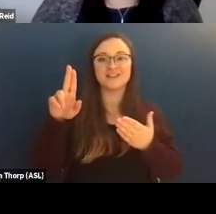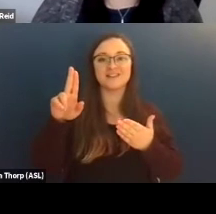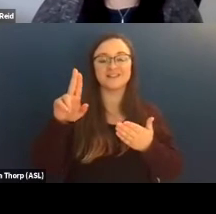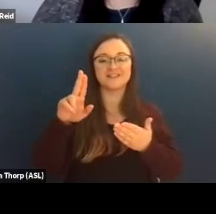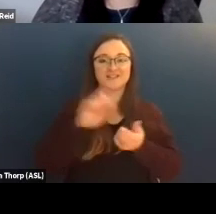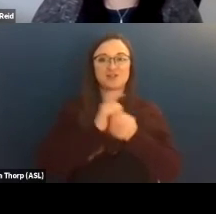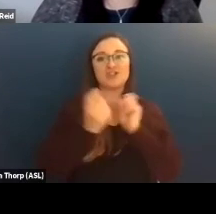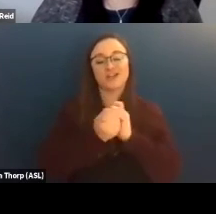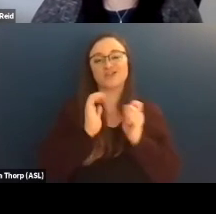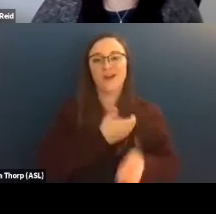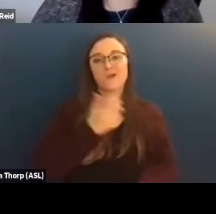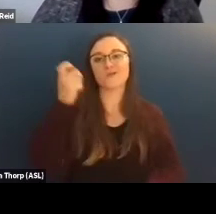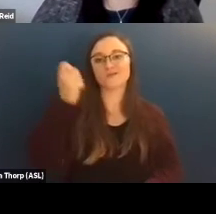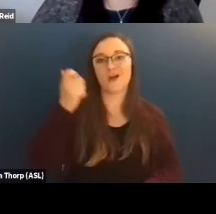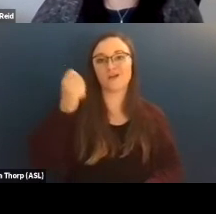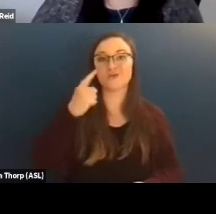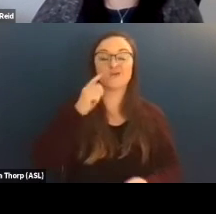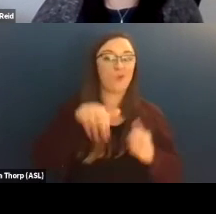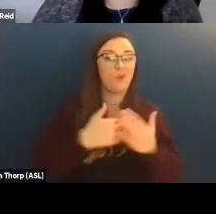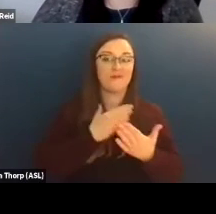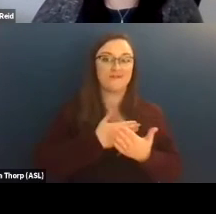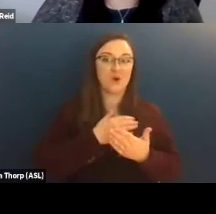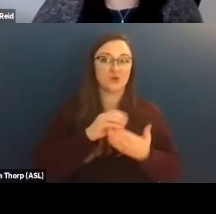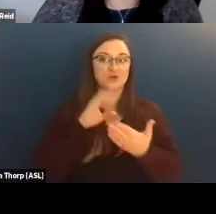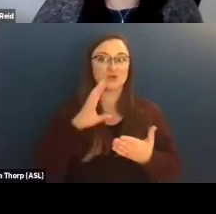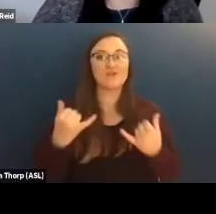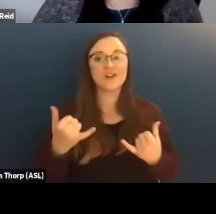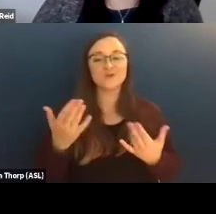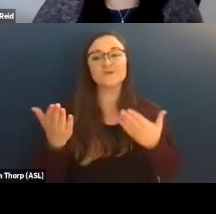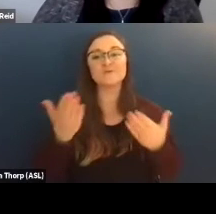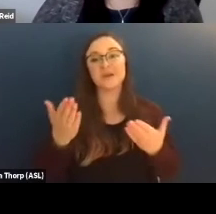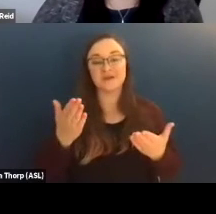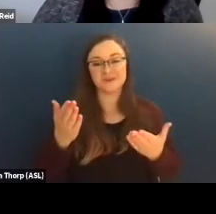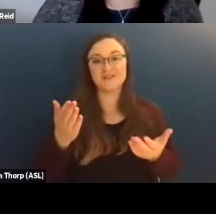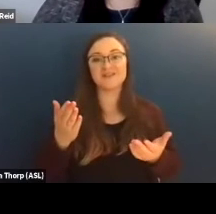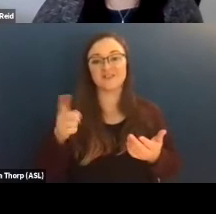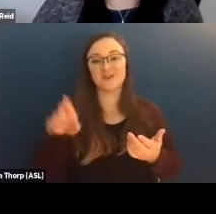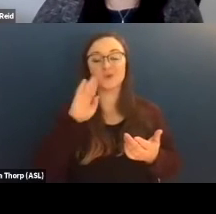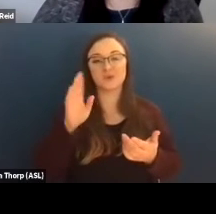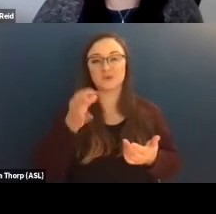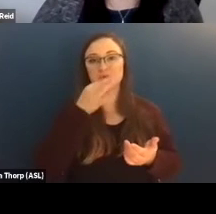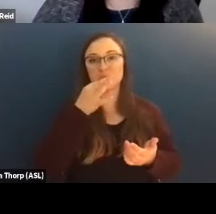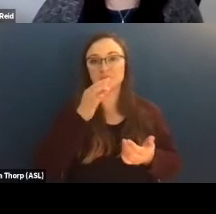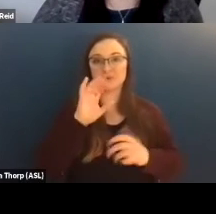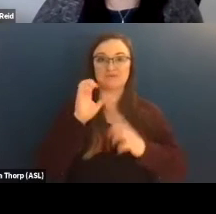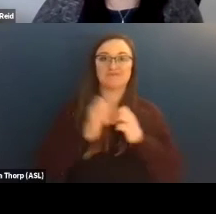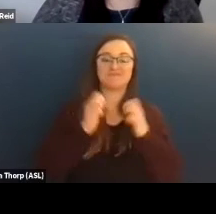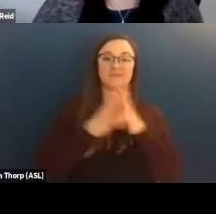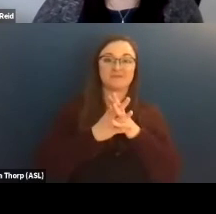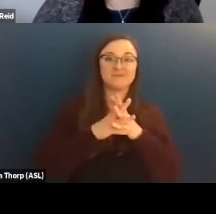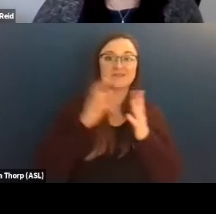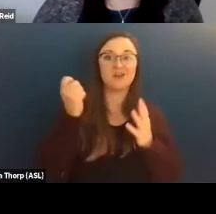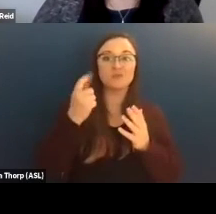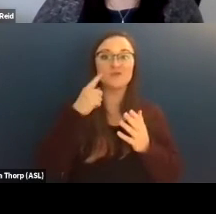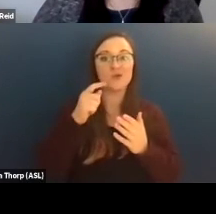our scholarships for all of our students. So they may be also looking into some scholarships as it relates to the international piece.